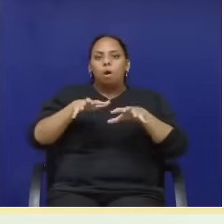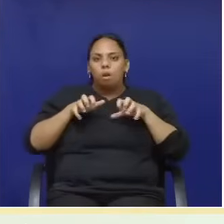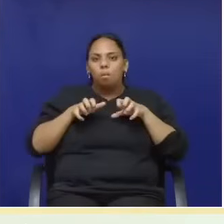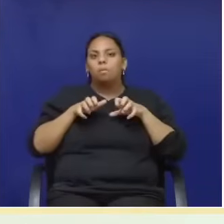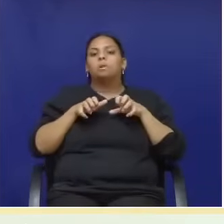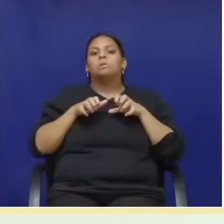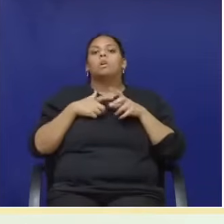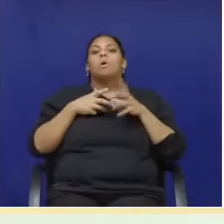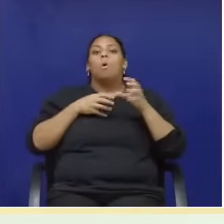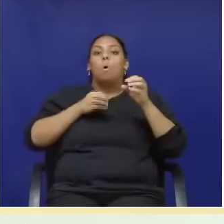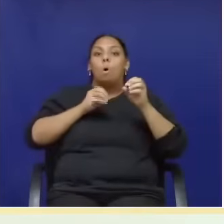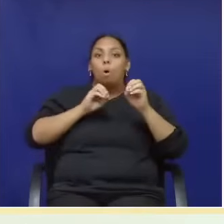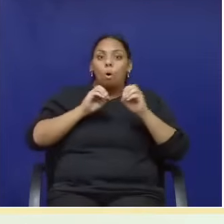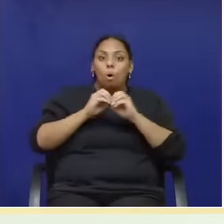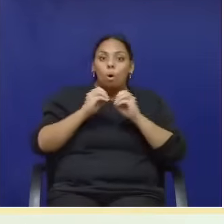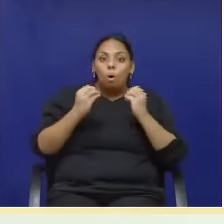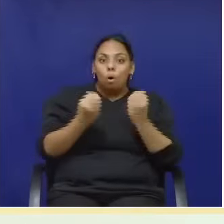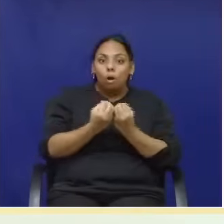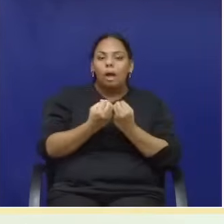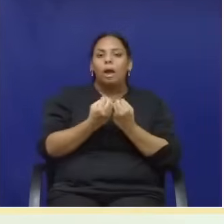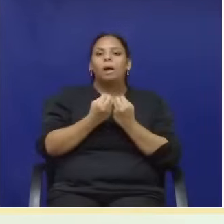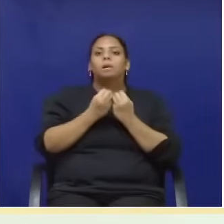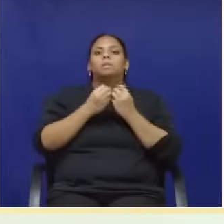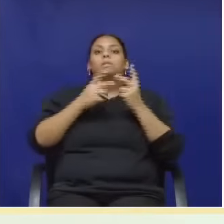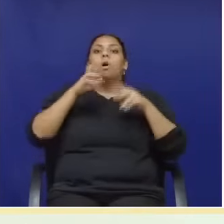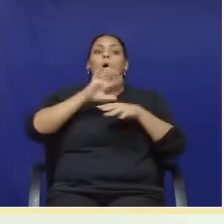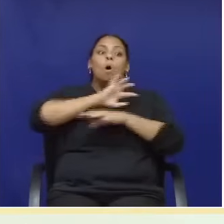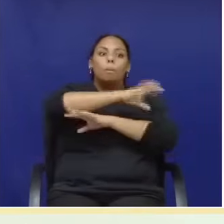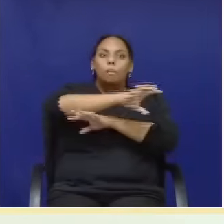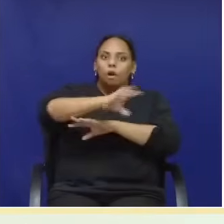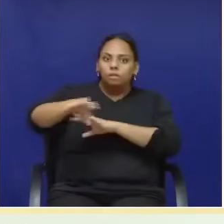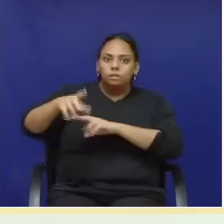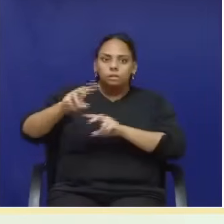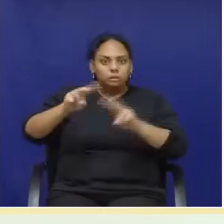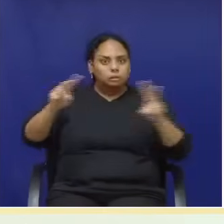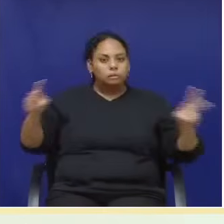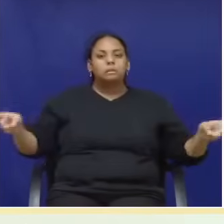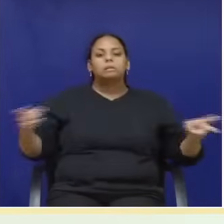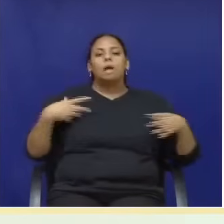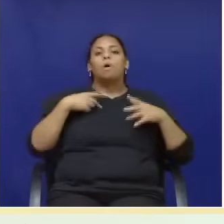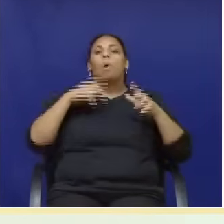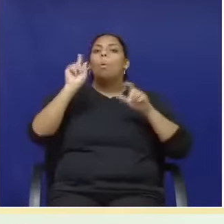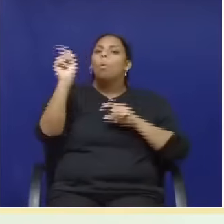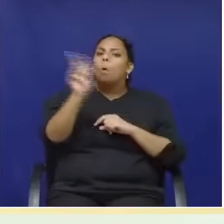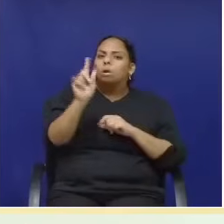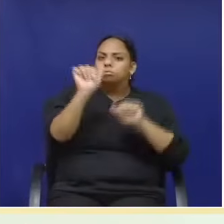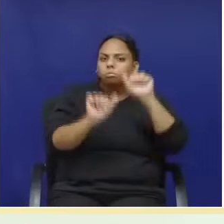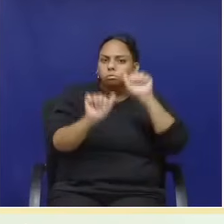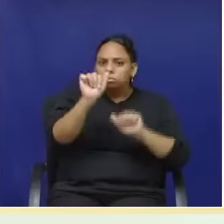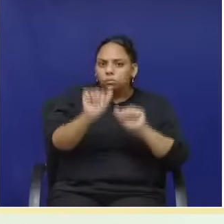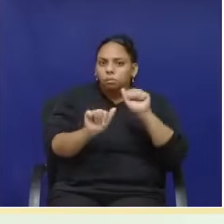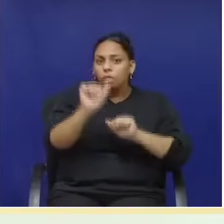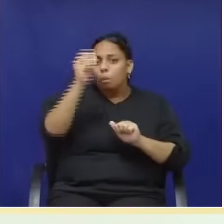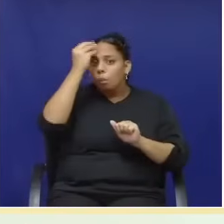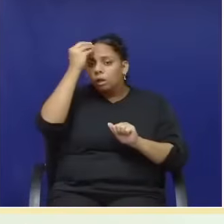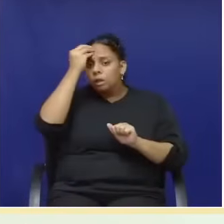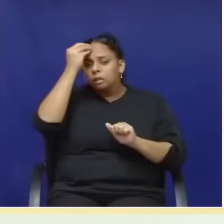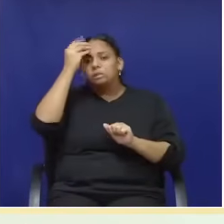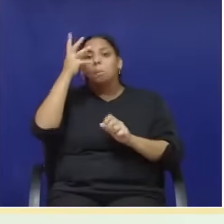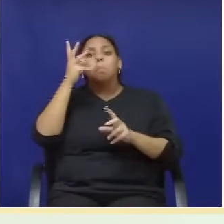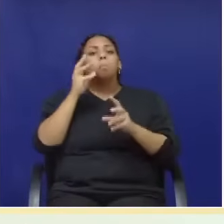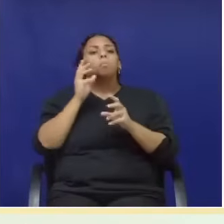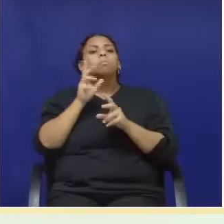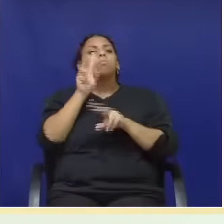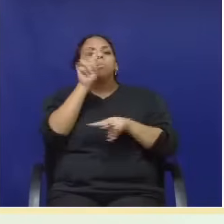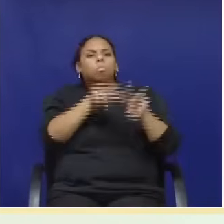organised criminal networks operating across provinces, what assessment has the South African Police Service made